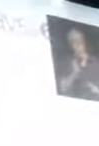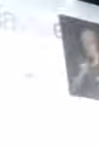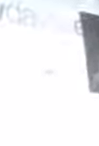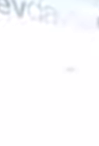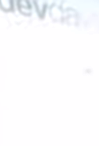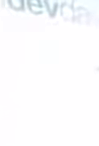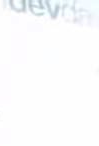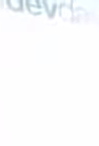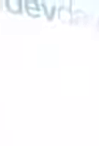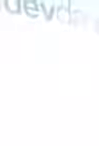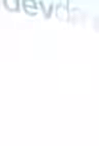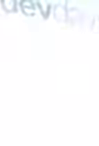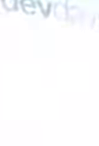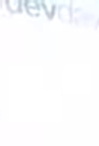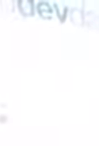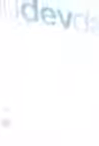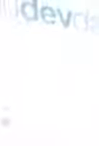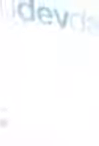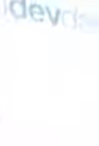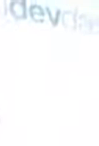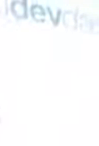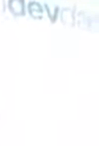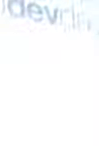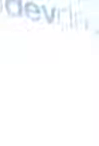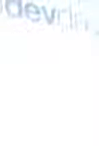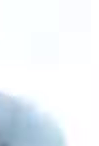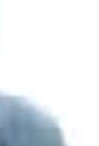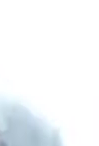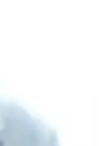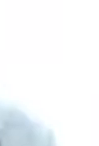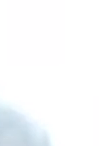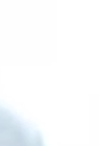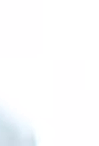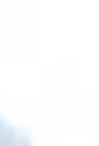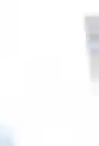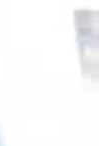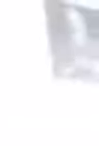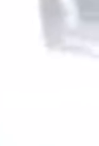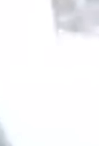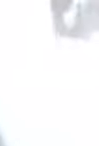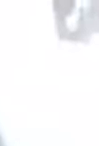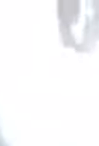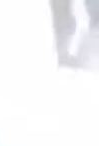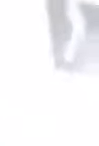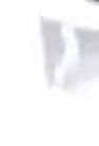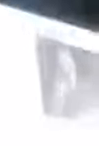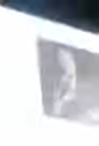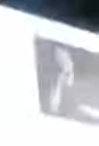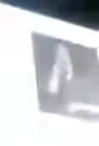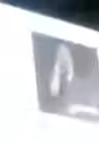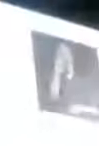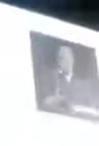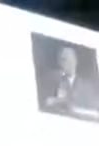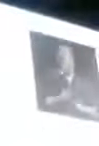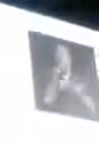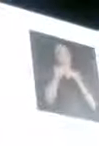our world, our destiny, our dignity, and our future. Thank you very much all